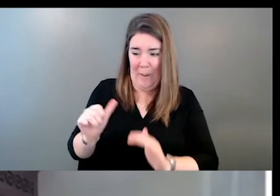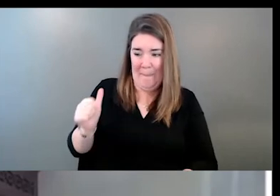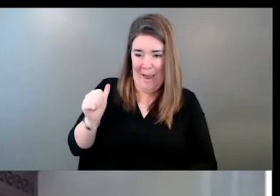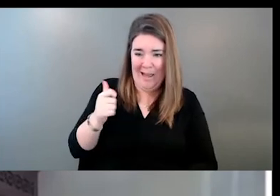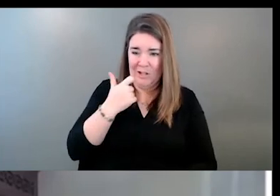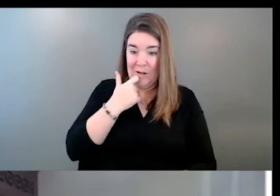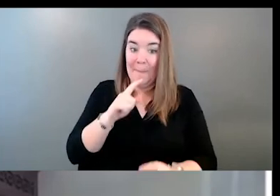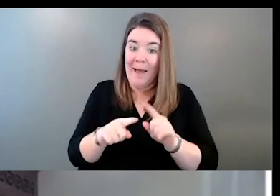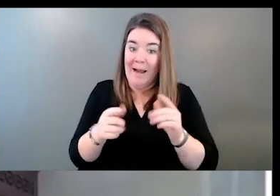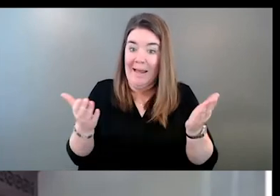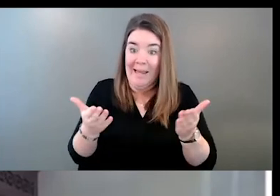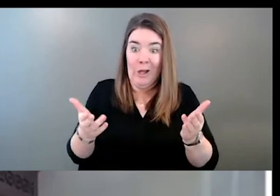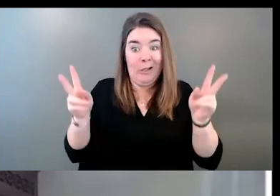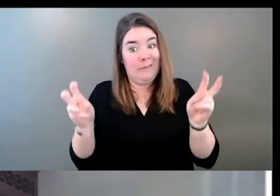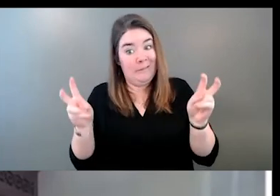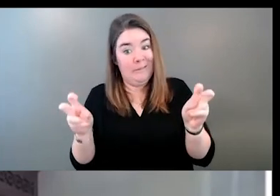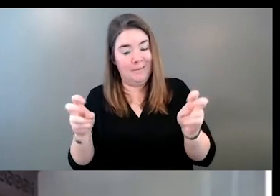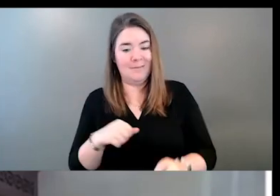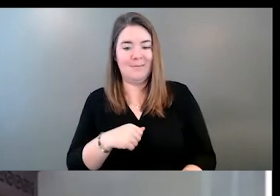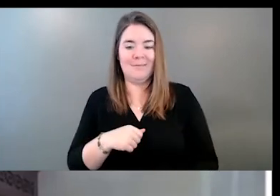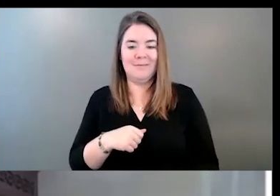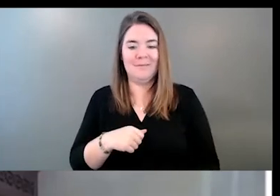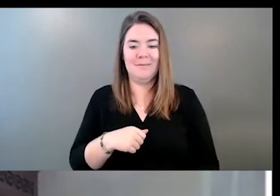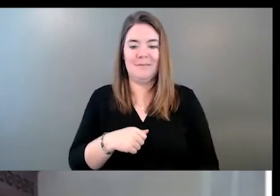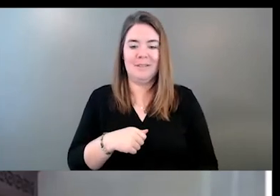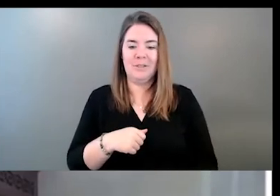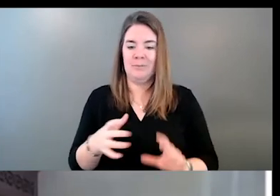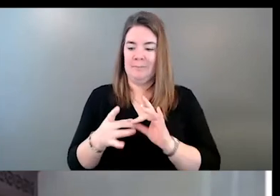here to speak about her award.